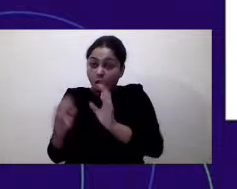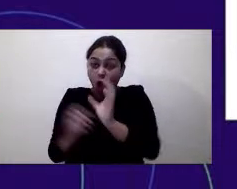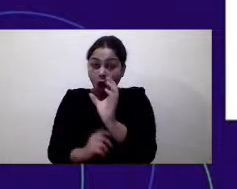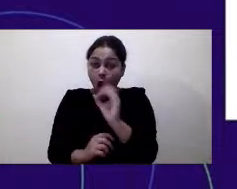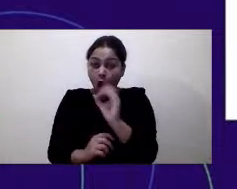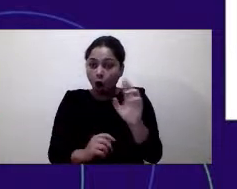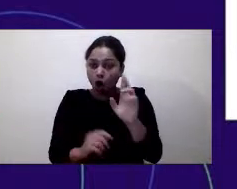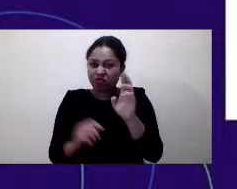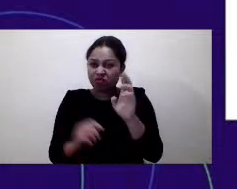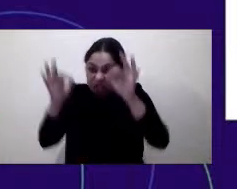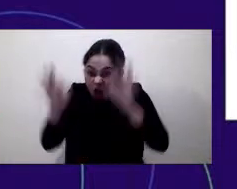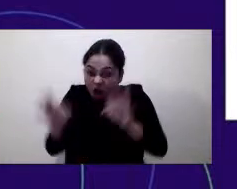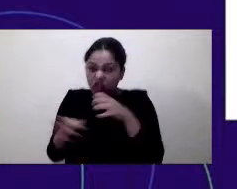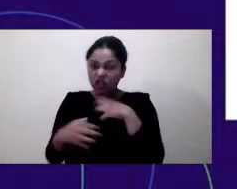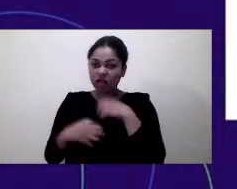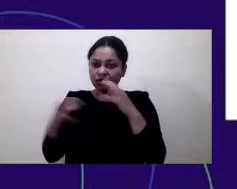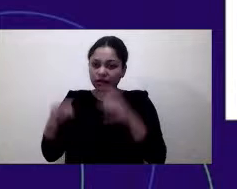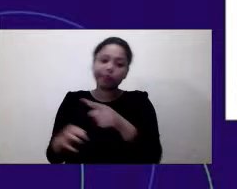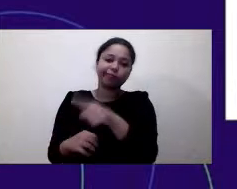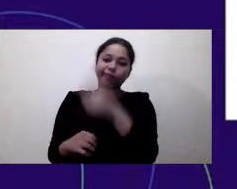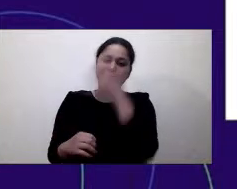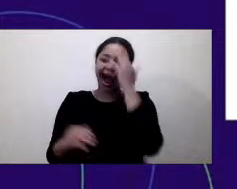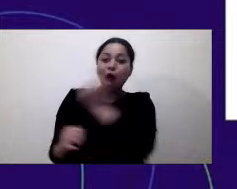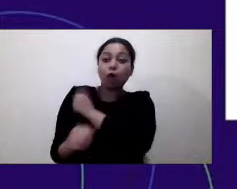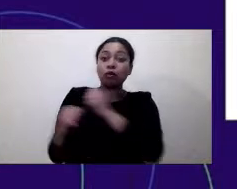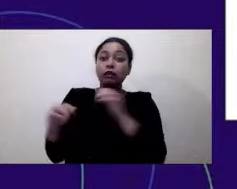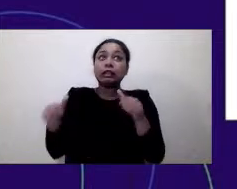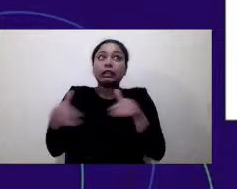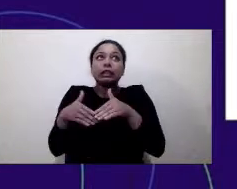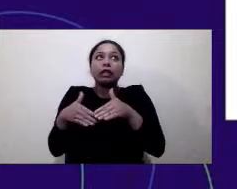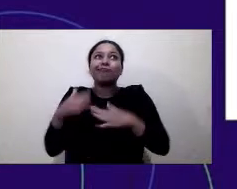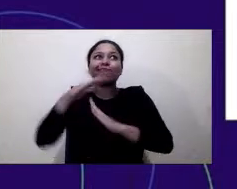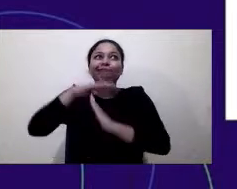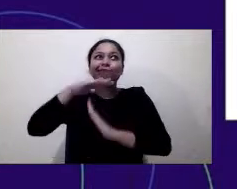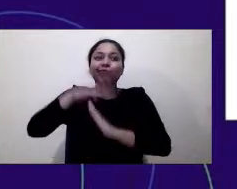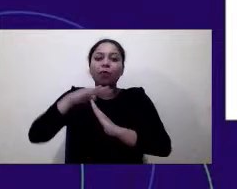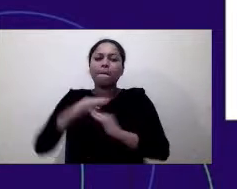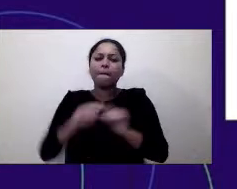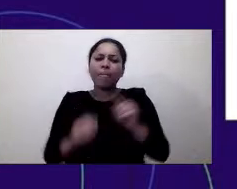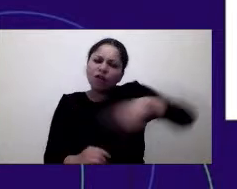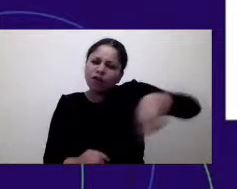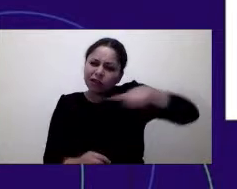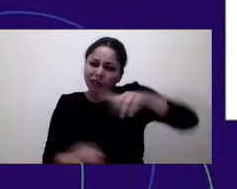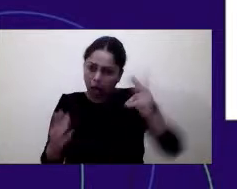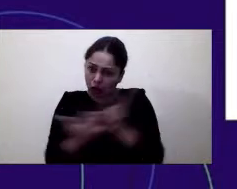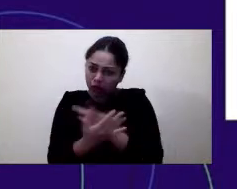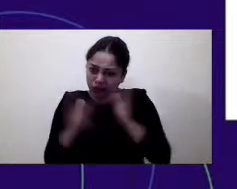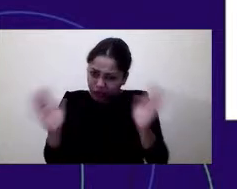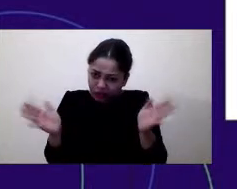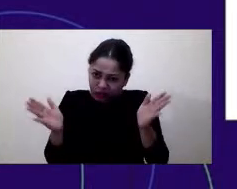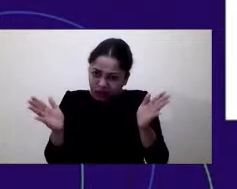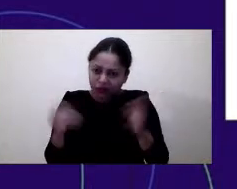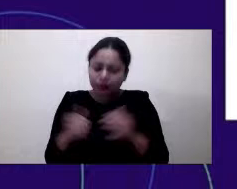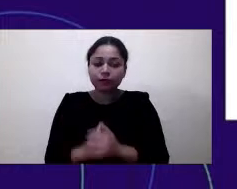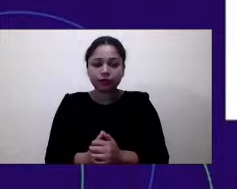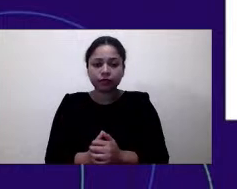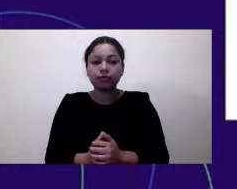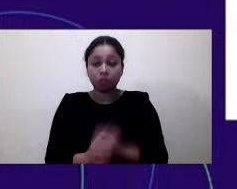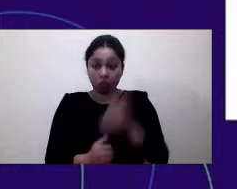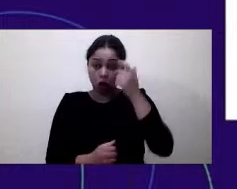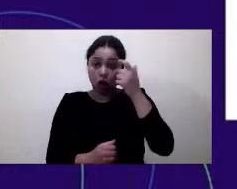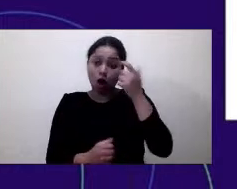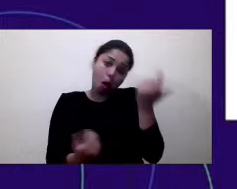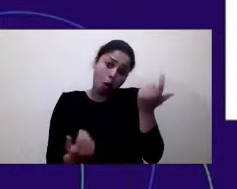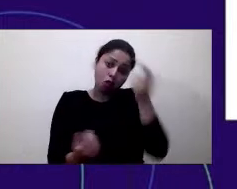to ask if you have ever experienced these situations as a student or also as a